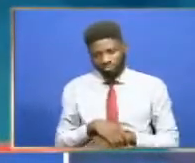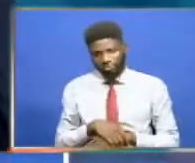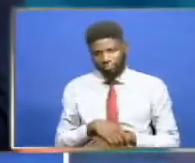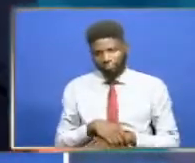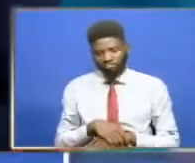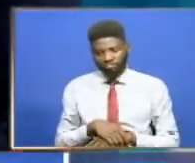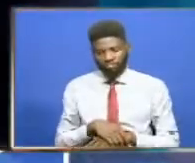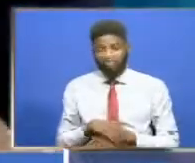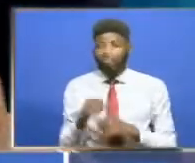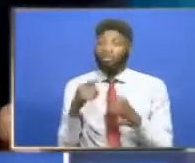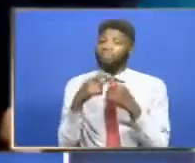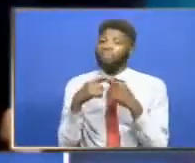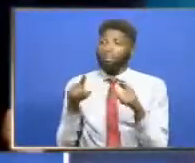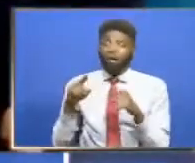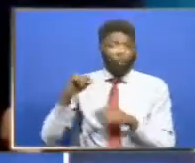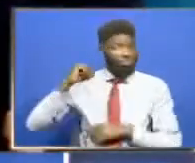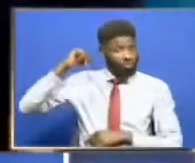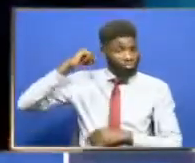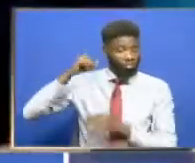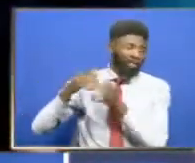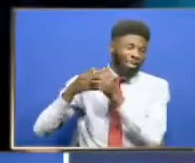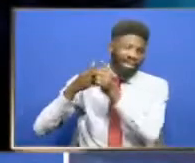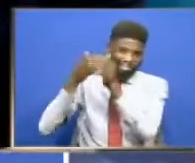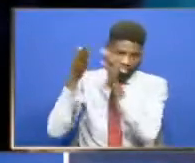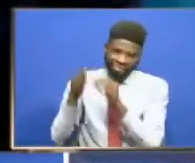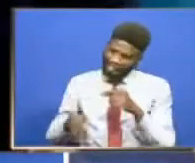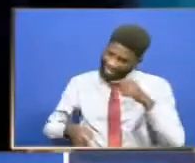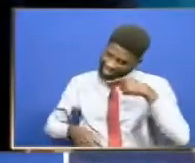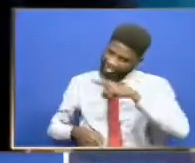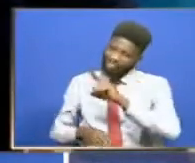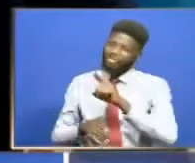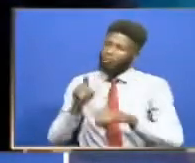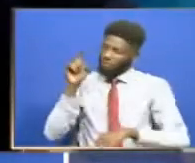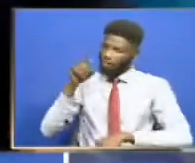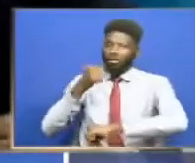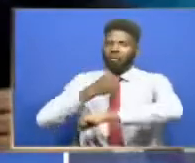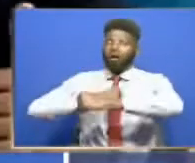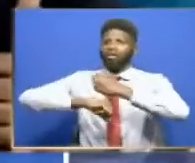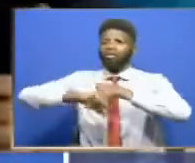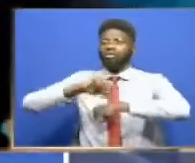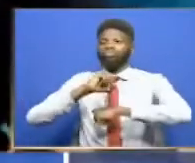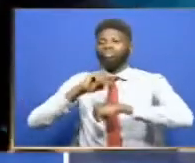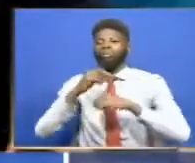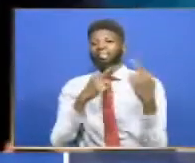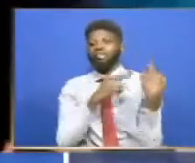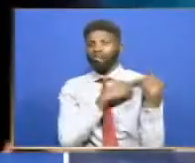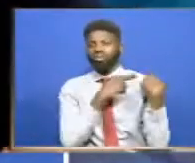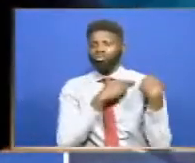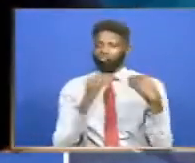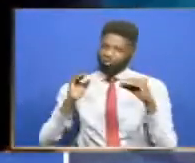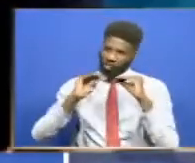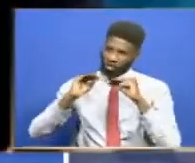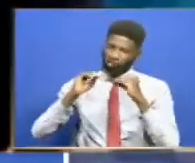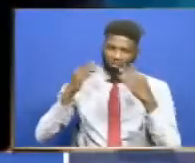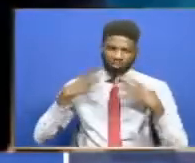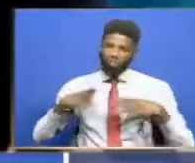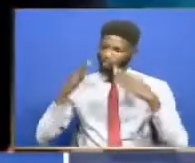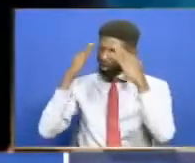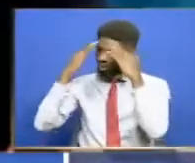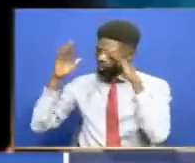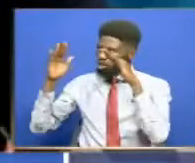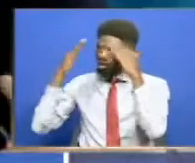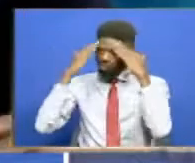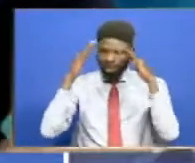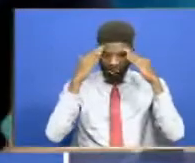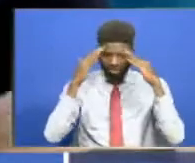Mm-hmm. But political leaders must take it upon themselves to sensitize the people they